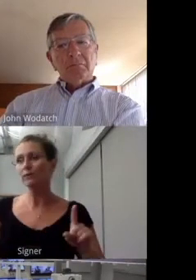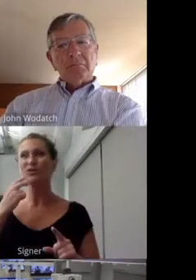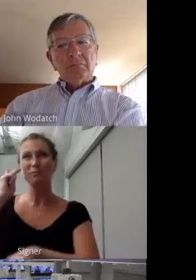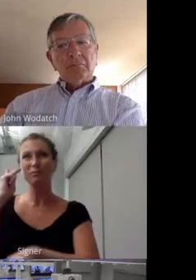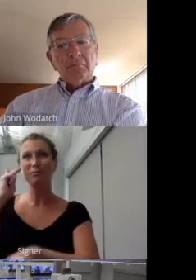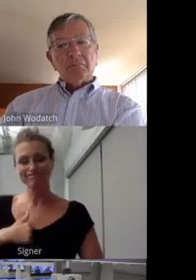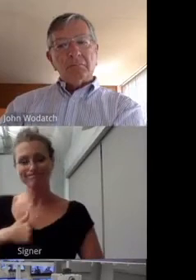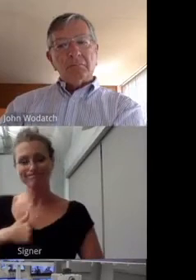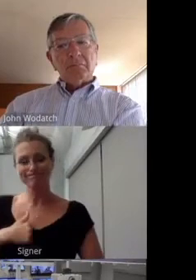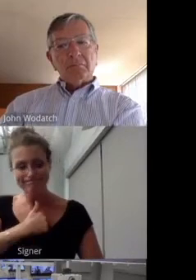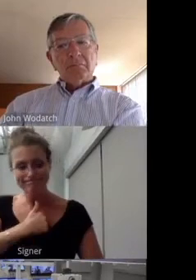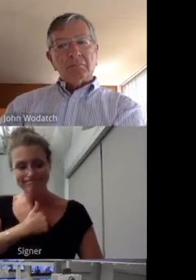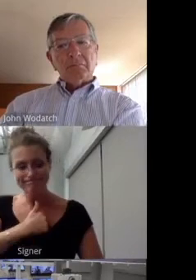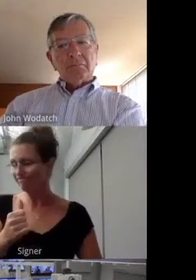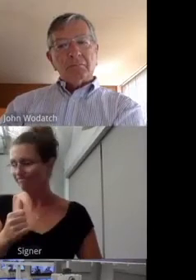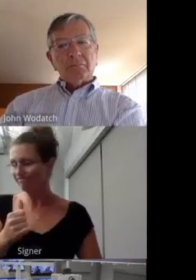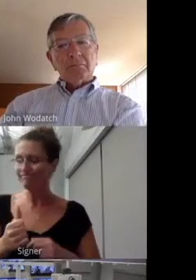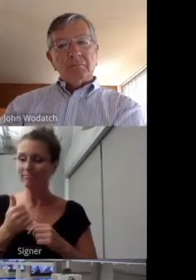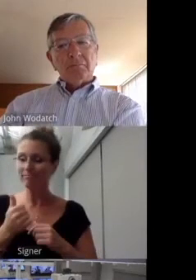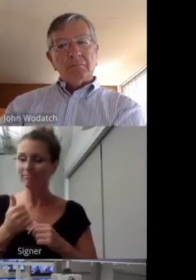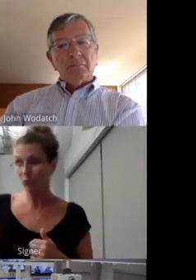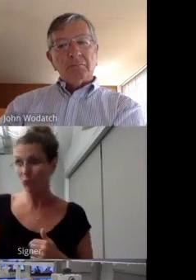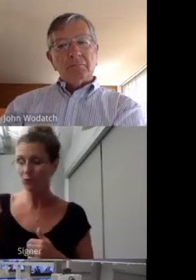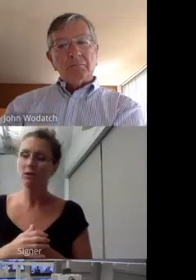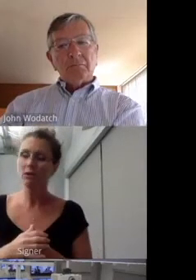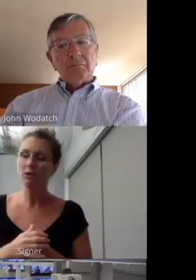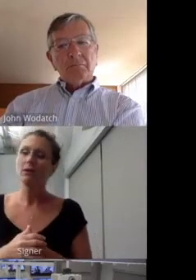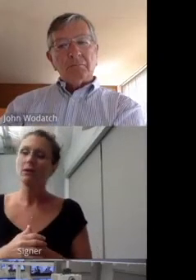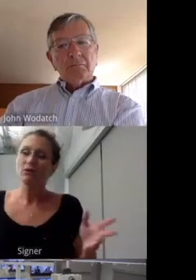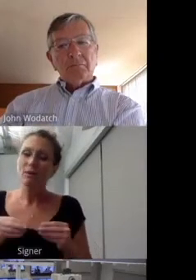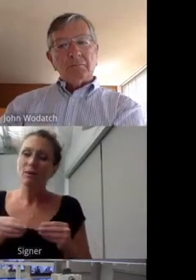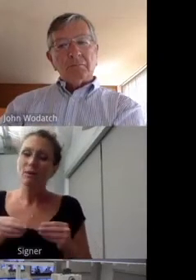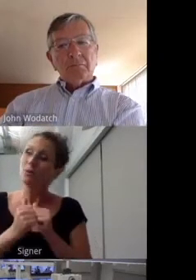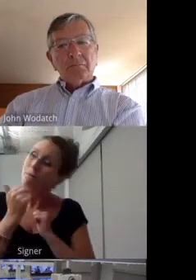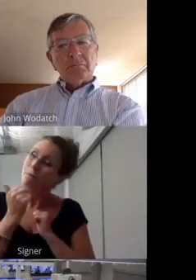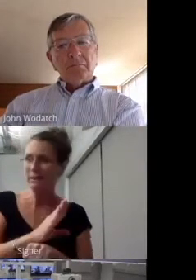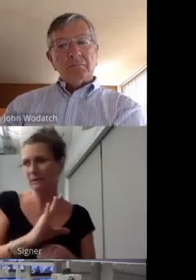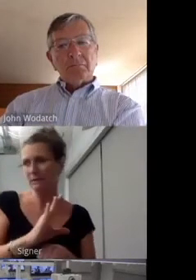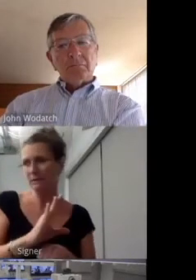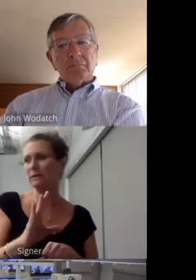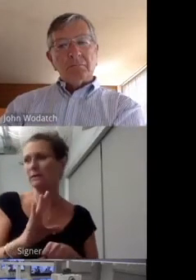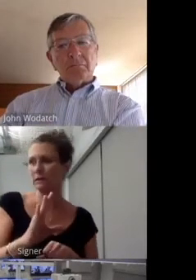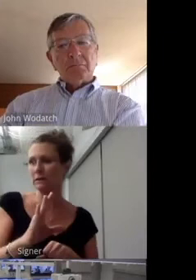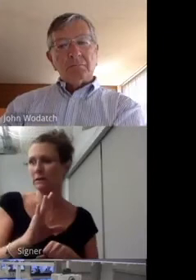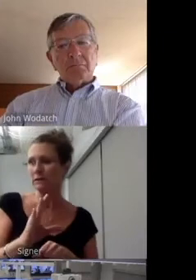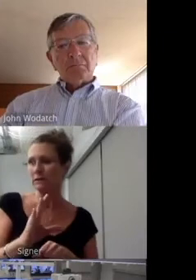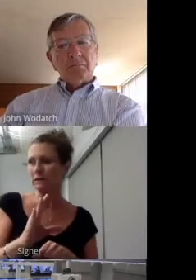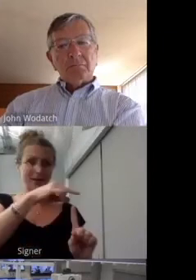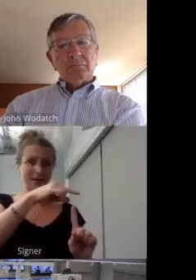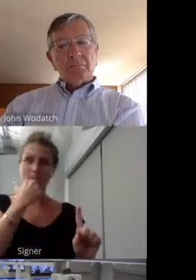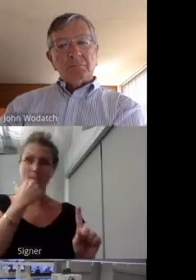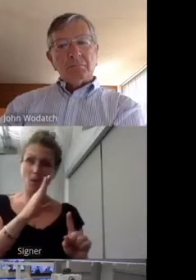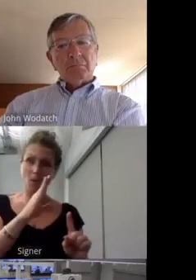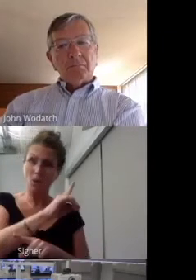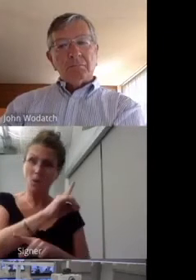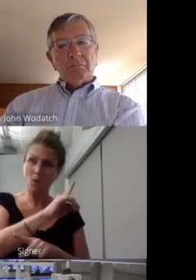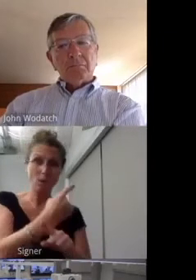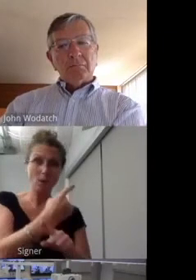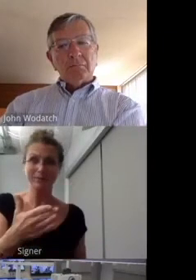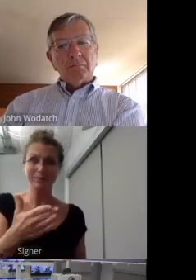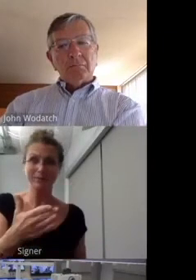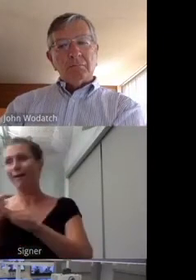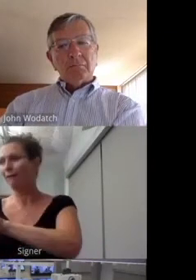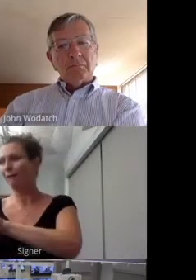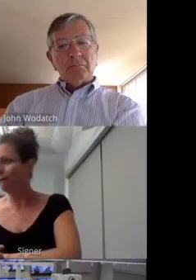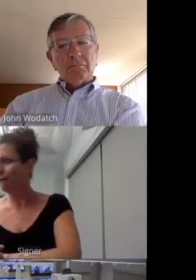talk to small business more. Because they were the only ones that were against this legislation, at least the formal body